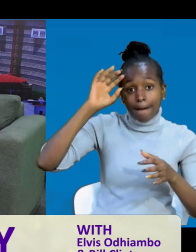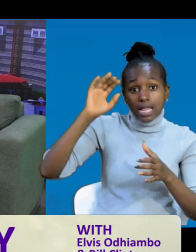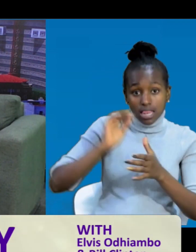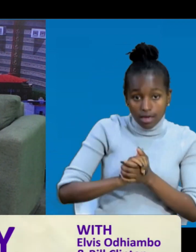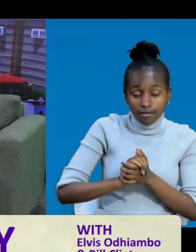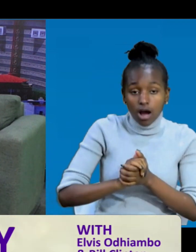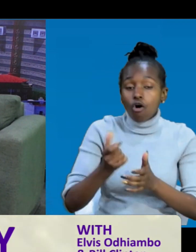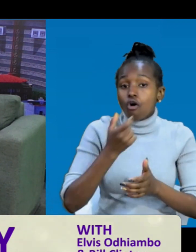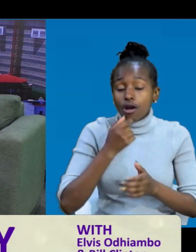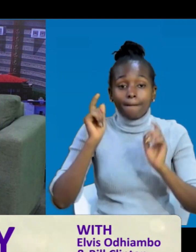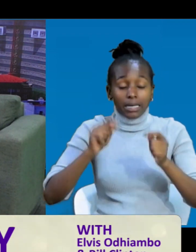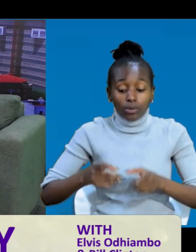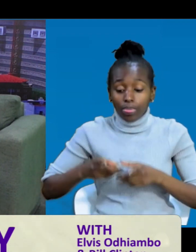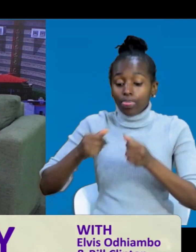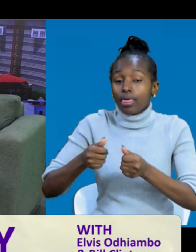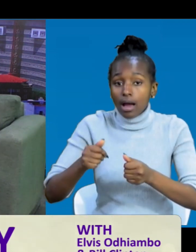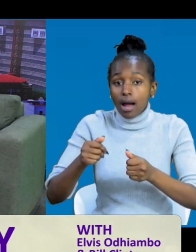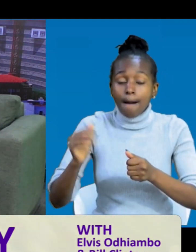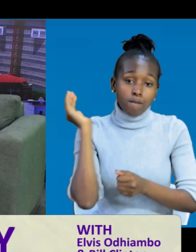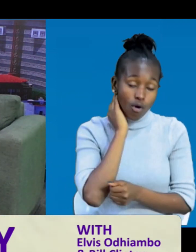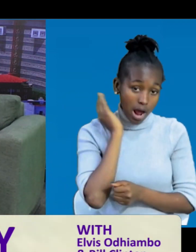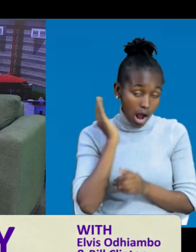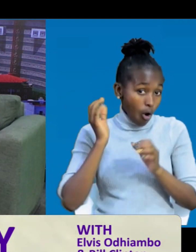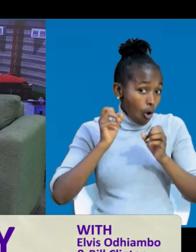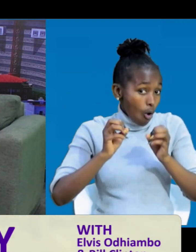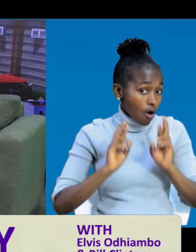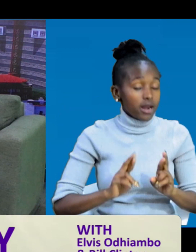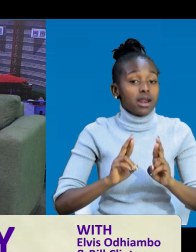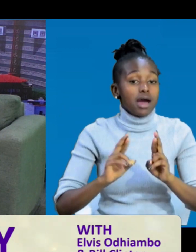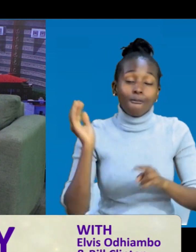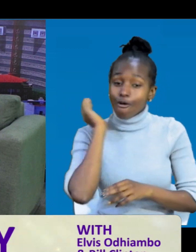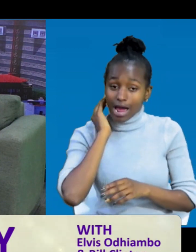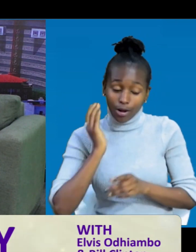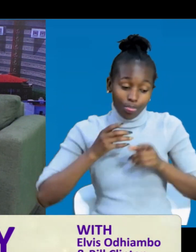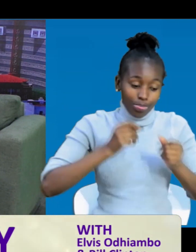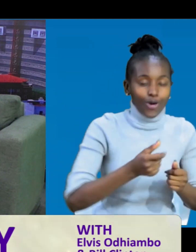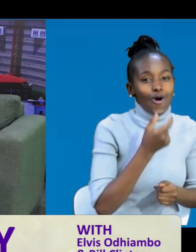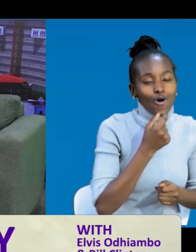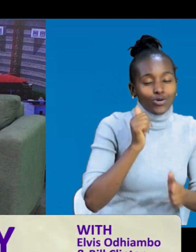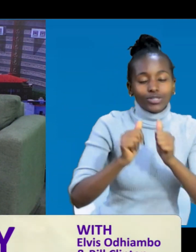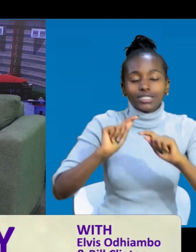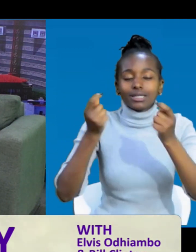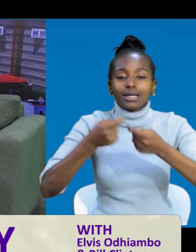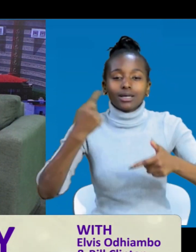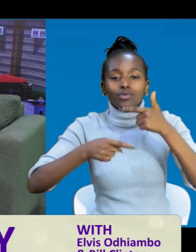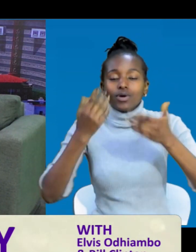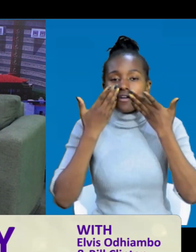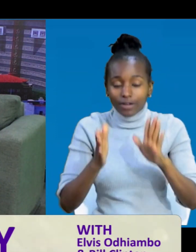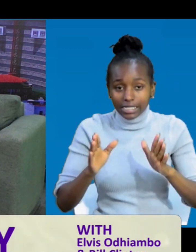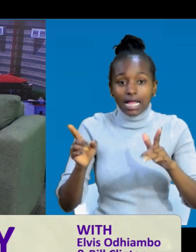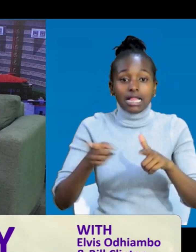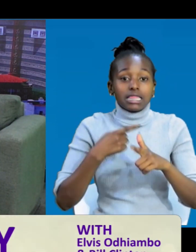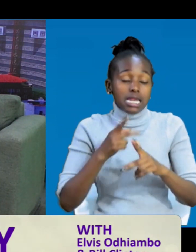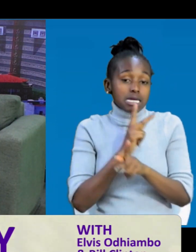the resilient, the tough side, Muranga Seals? Muranga Seals are going to trash Gor Mahia and surprise the current